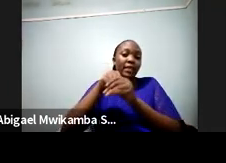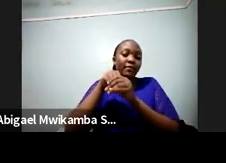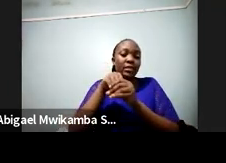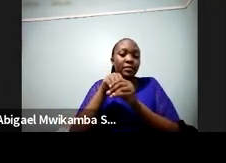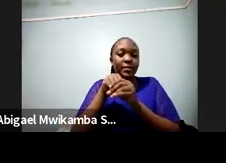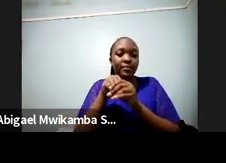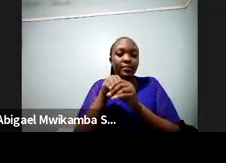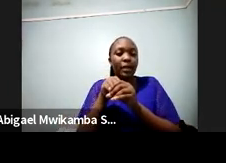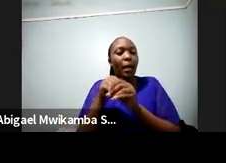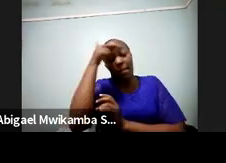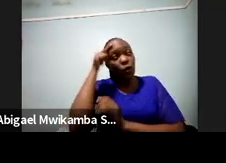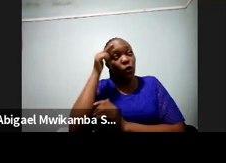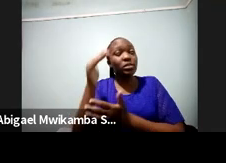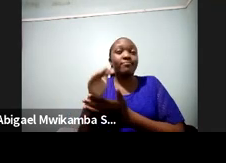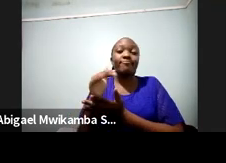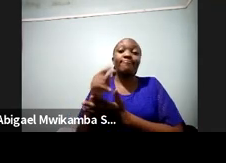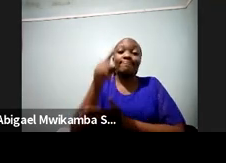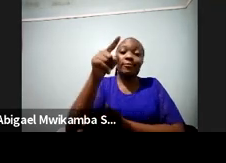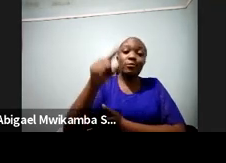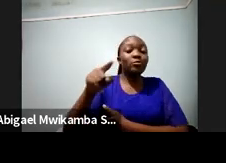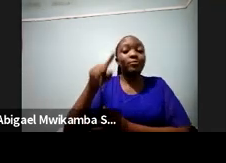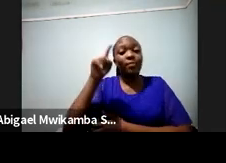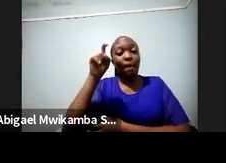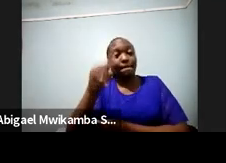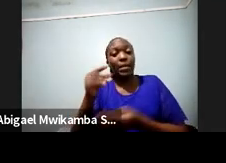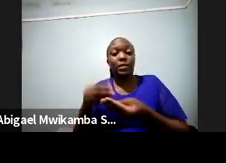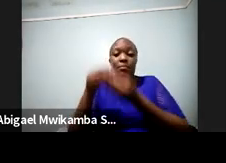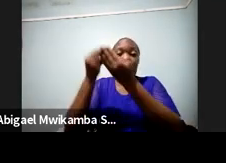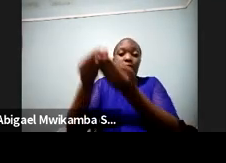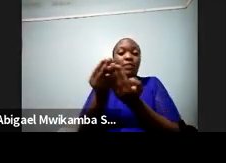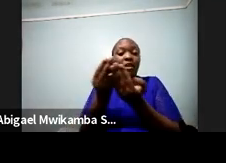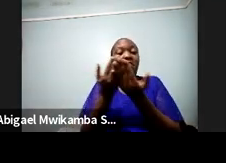they may have to go to school. After school,